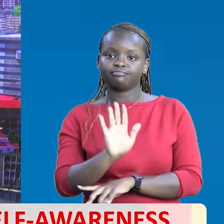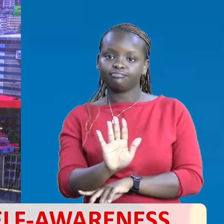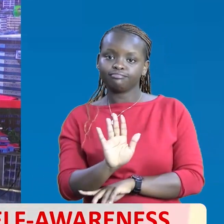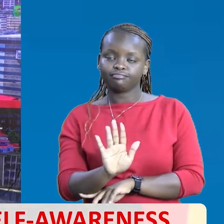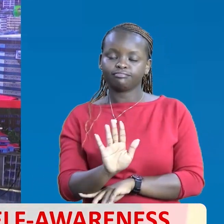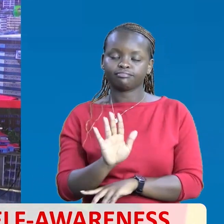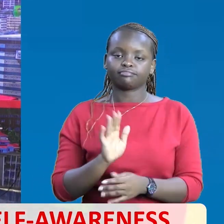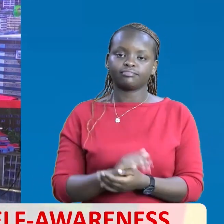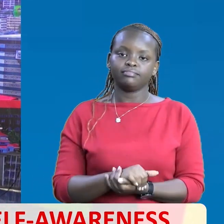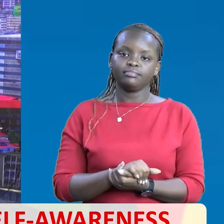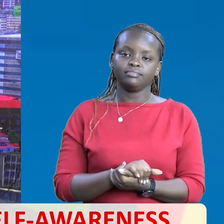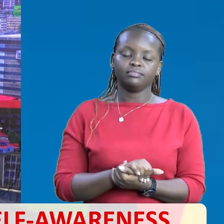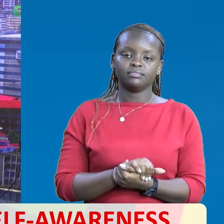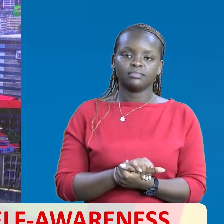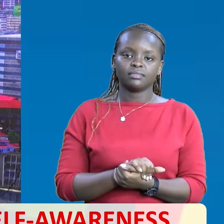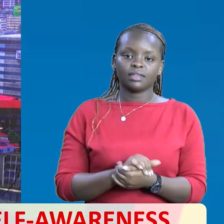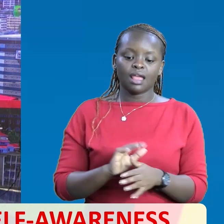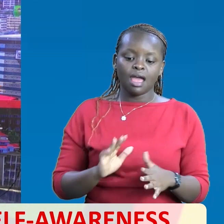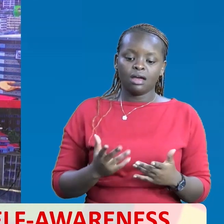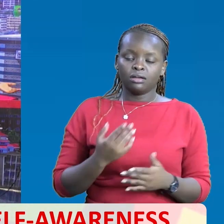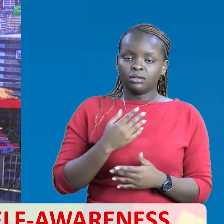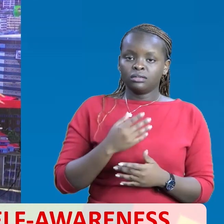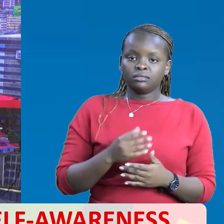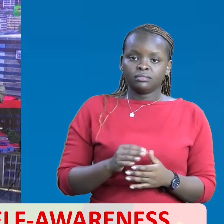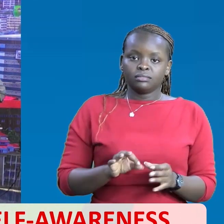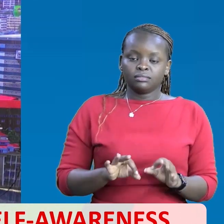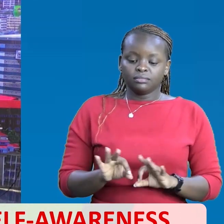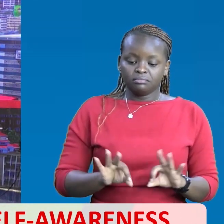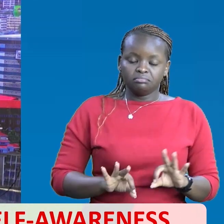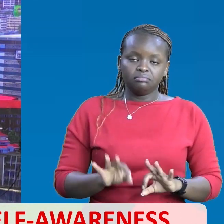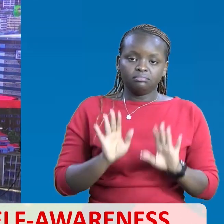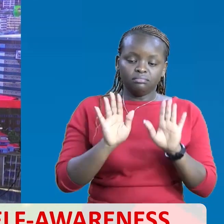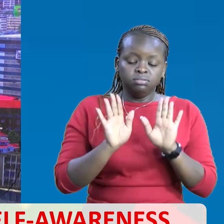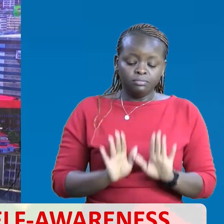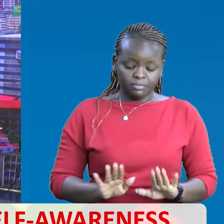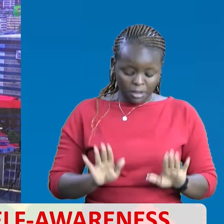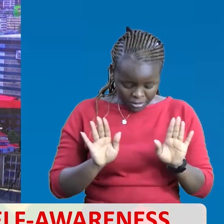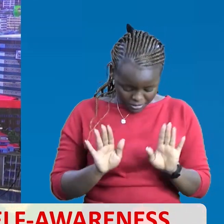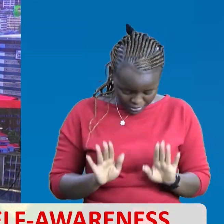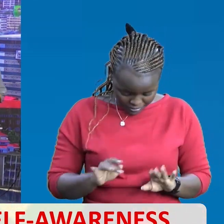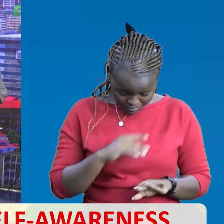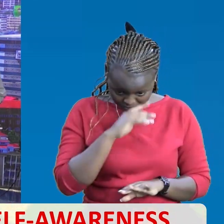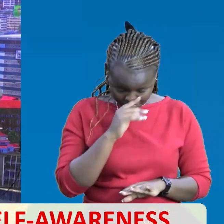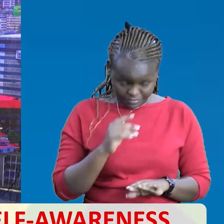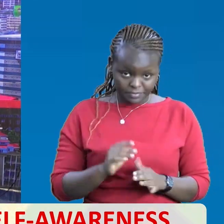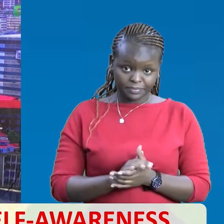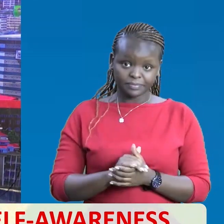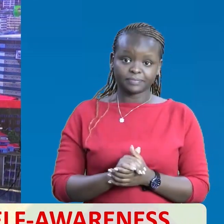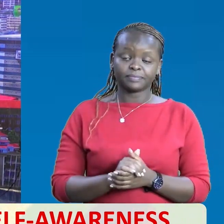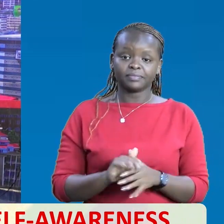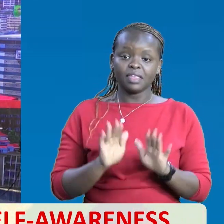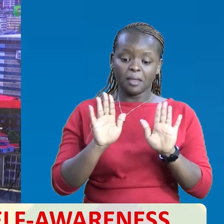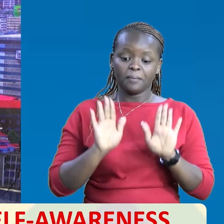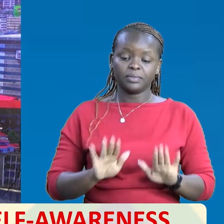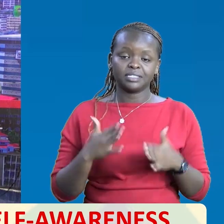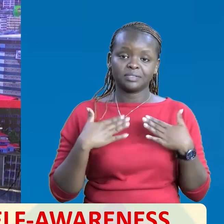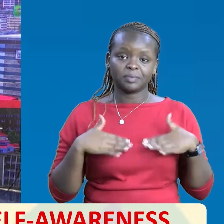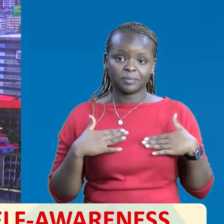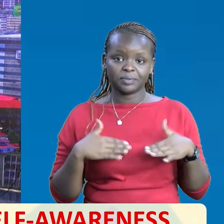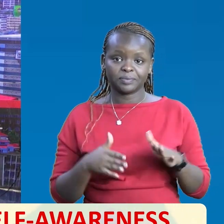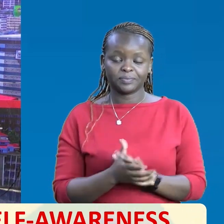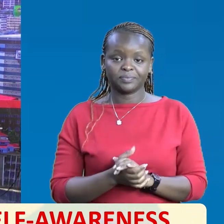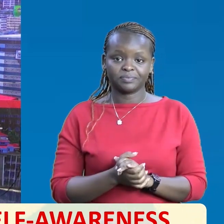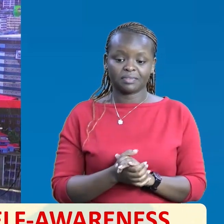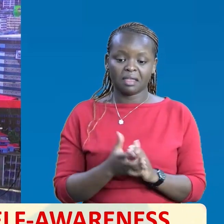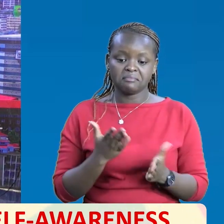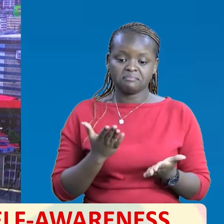on how they are. Kama ni watu wa maana utakuwa mtu wa maana, sawa. Tulisemaniaje, you can be like let's